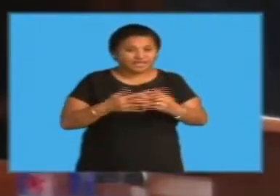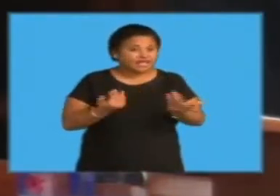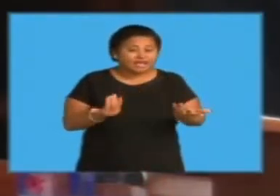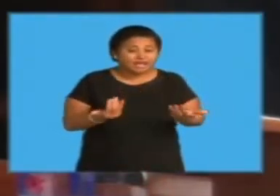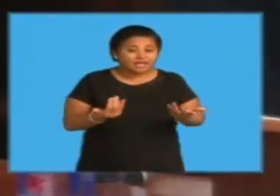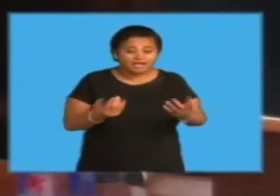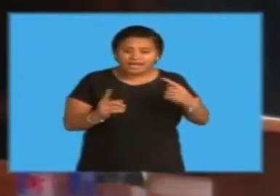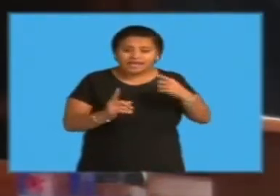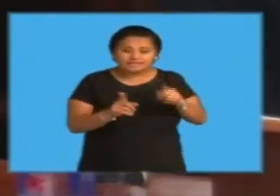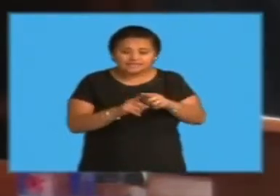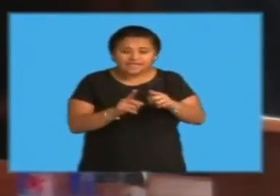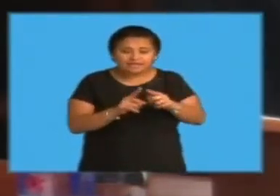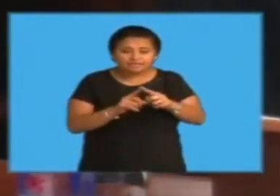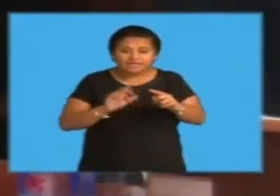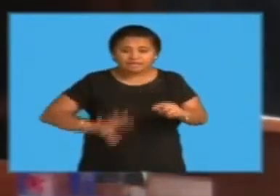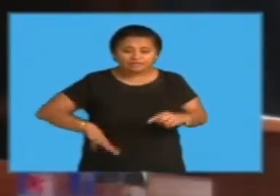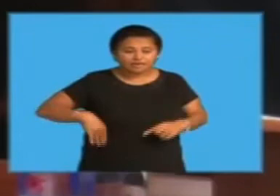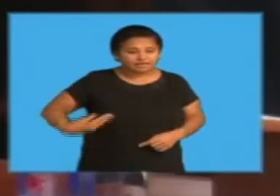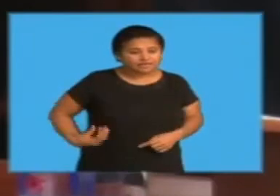could be uprooted.